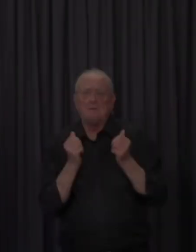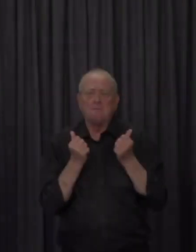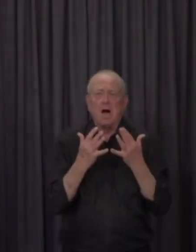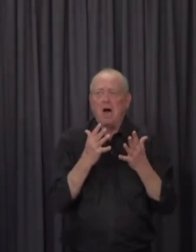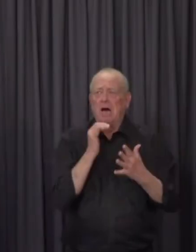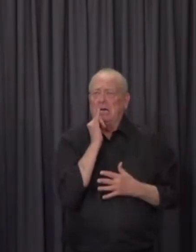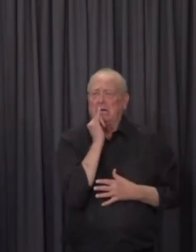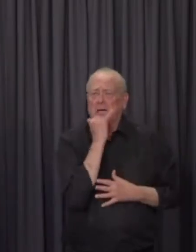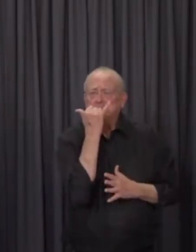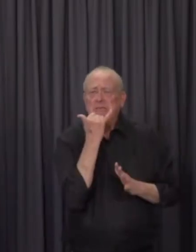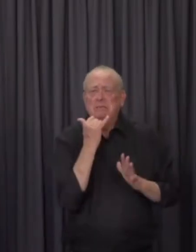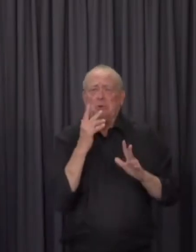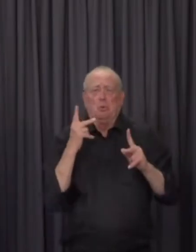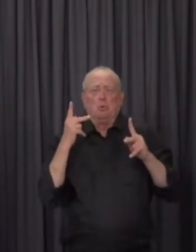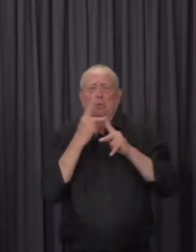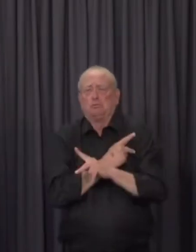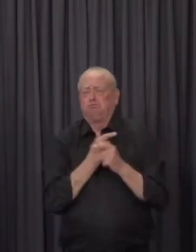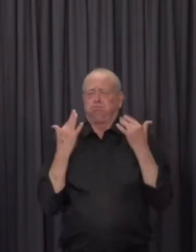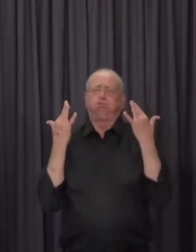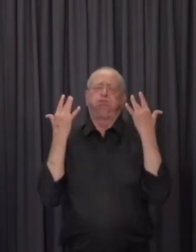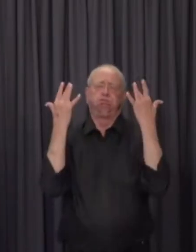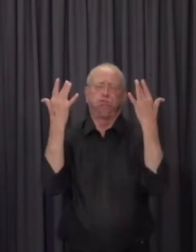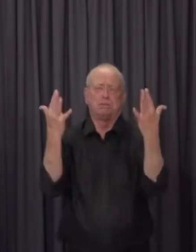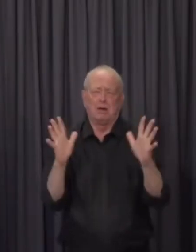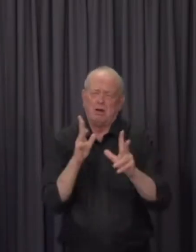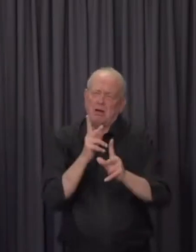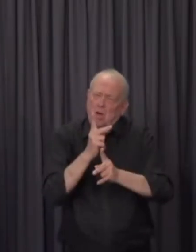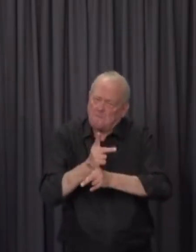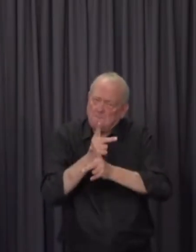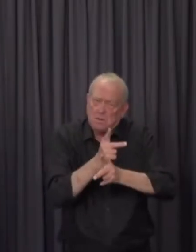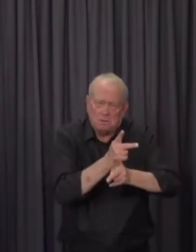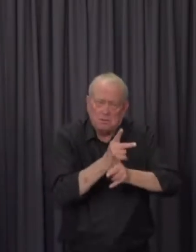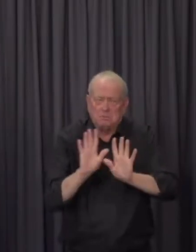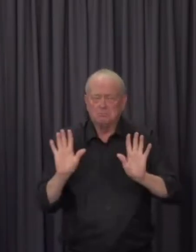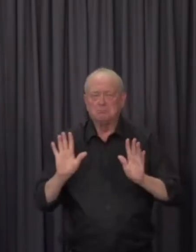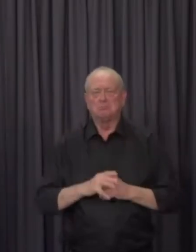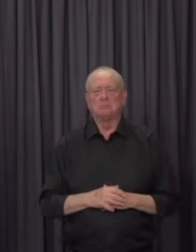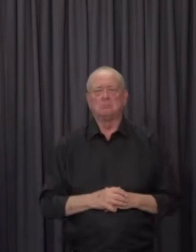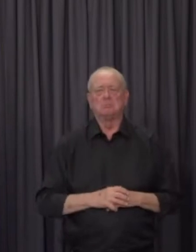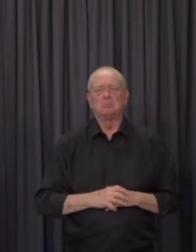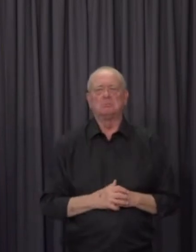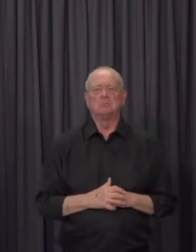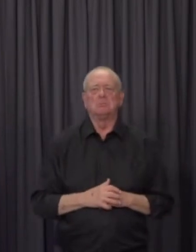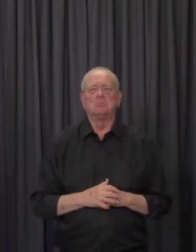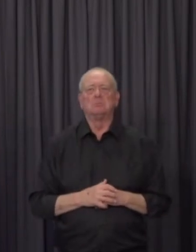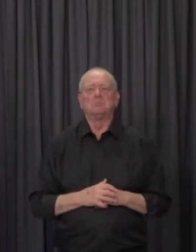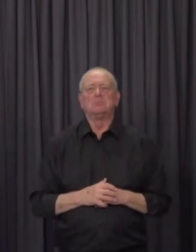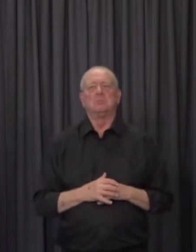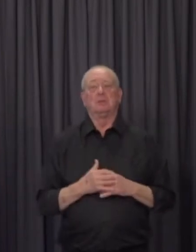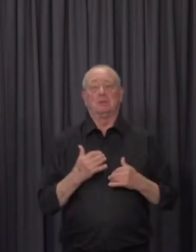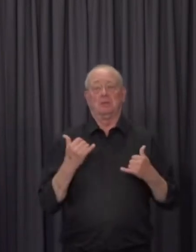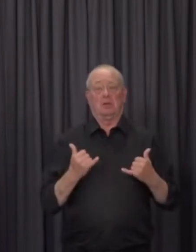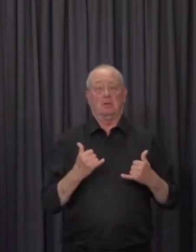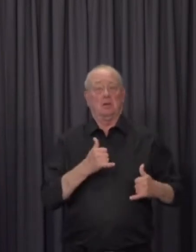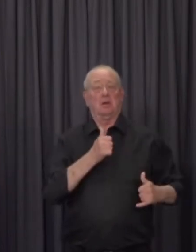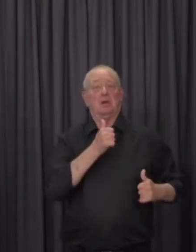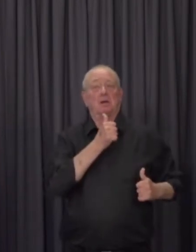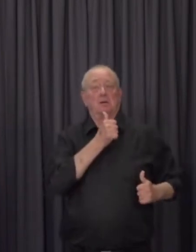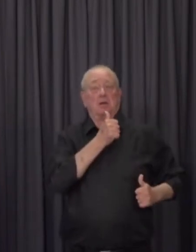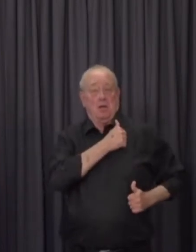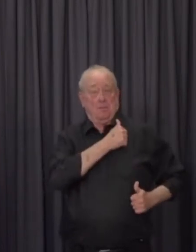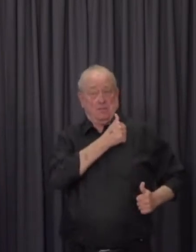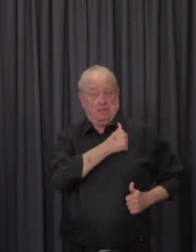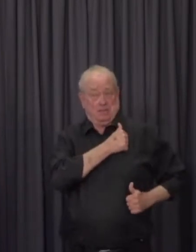On the subject of resources, I can confirm that the Canadian Armed Forces is sending approximately 300 soldiers to help with wildfire